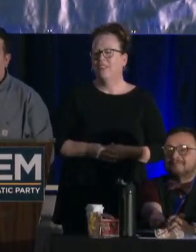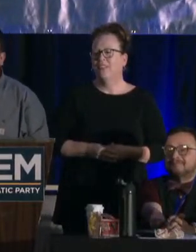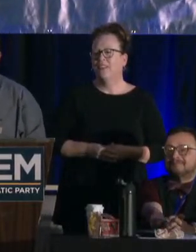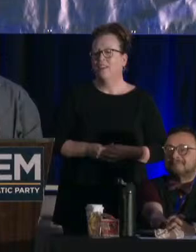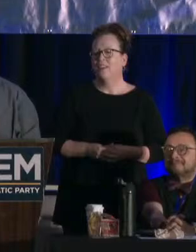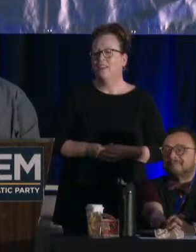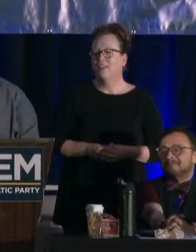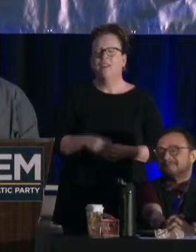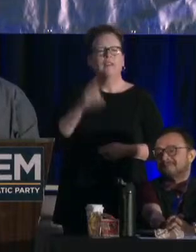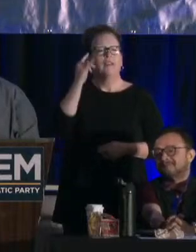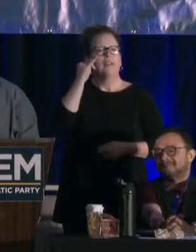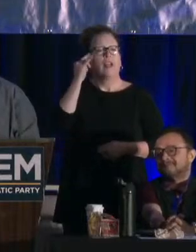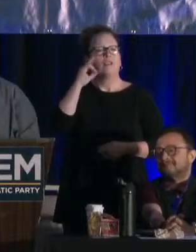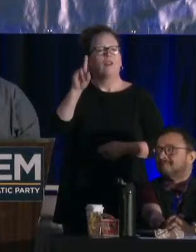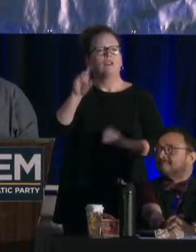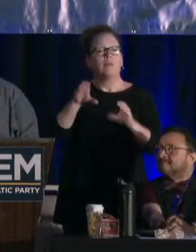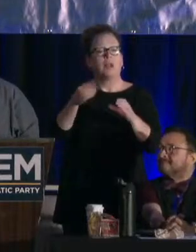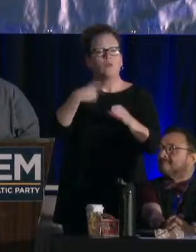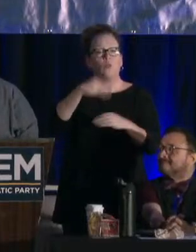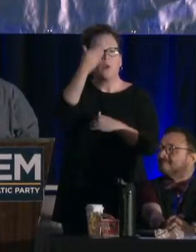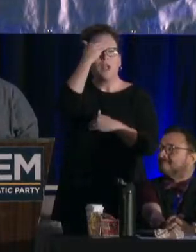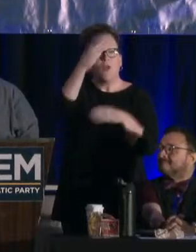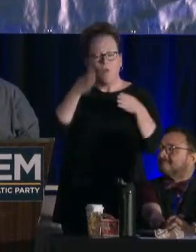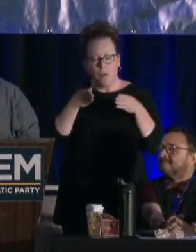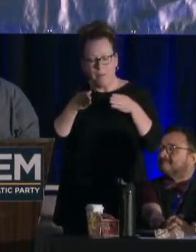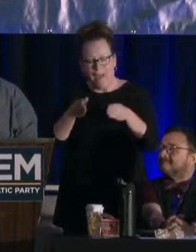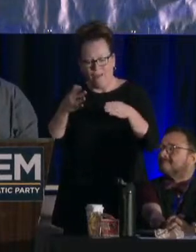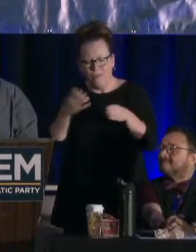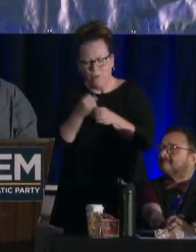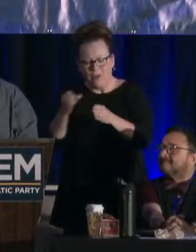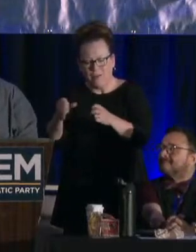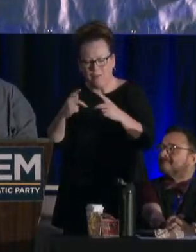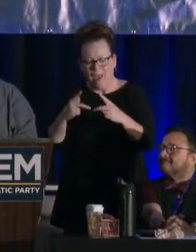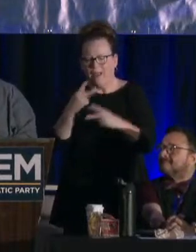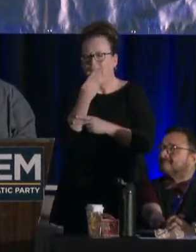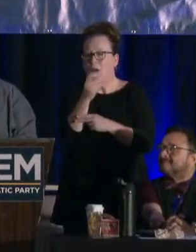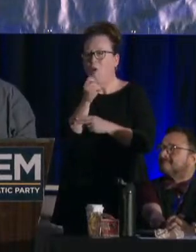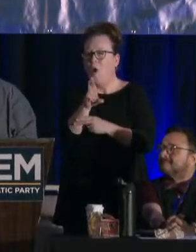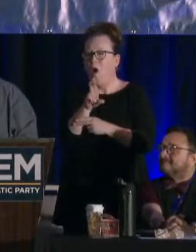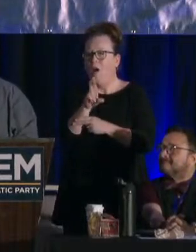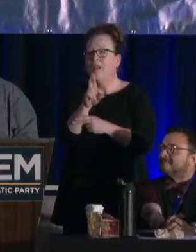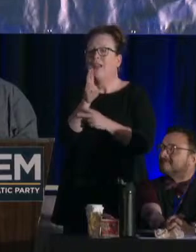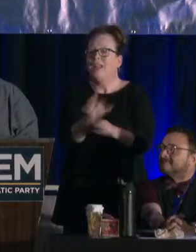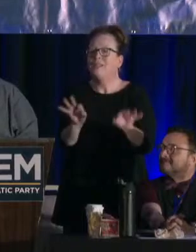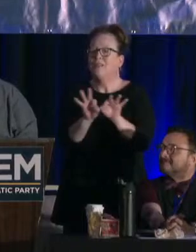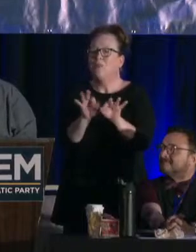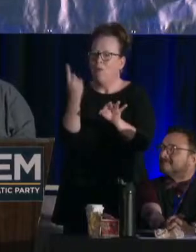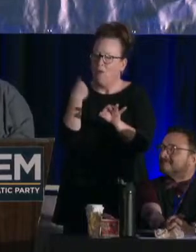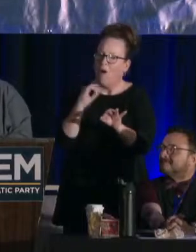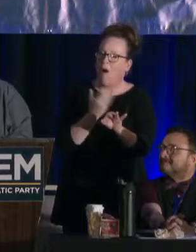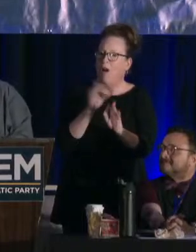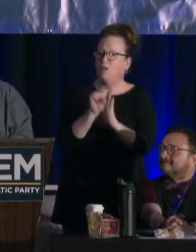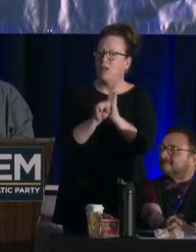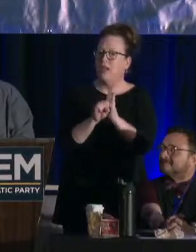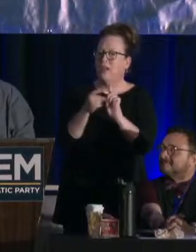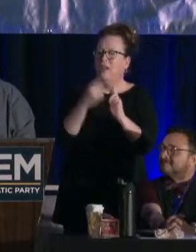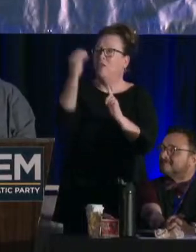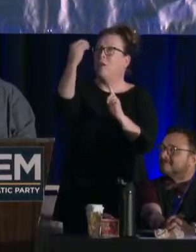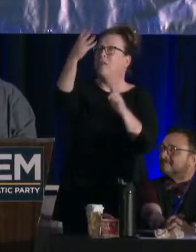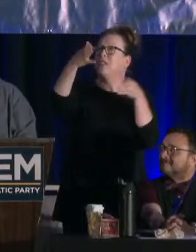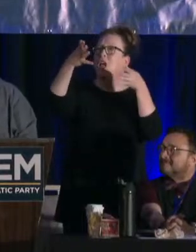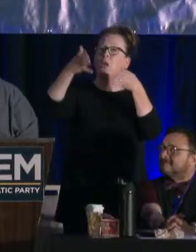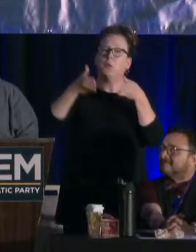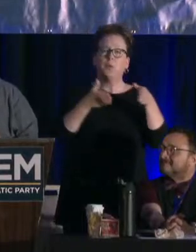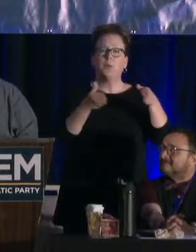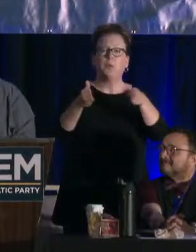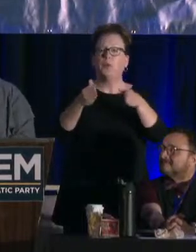As California Democrats, we know that the path to winning back the House runs through our state. From the sun-soaked streets of Palm